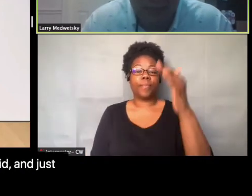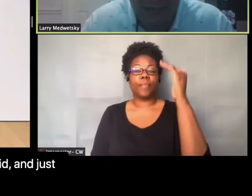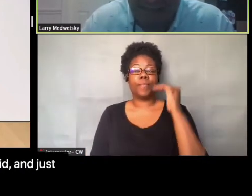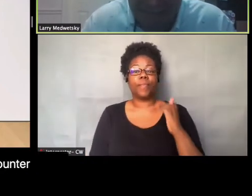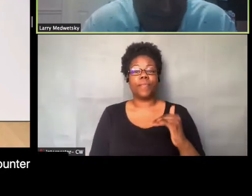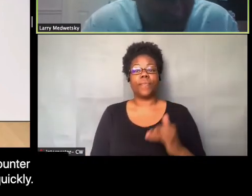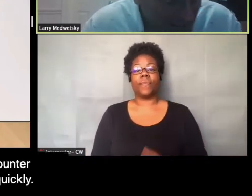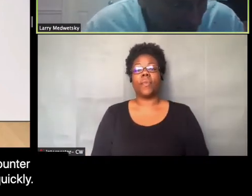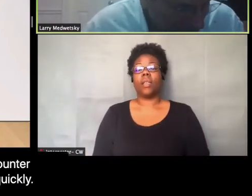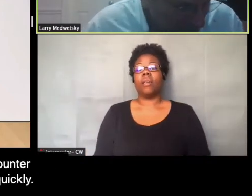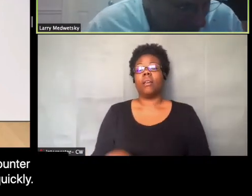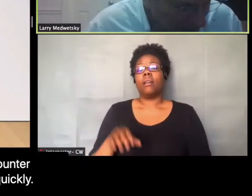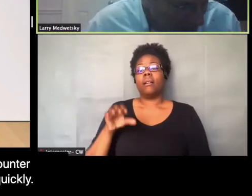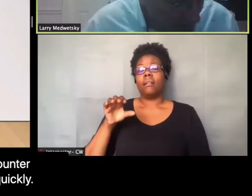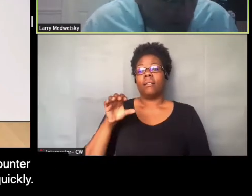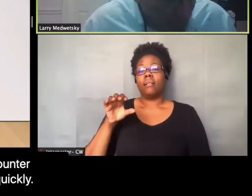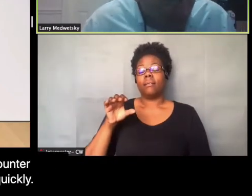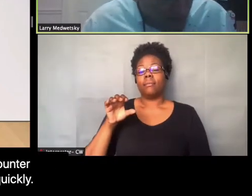something quickly.